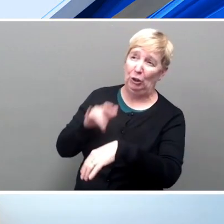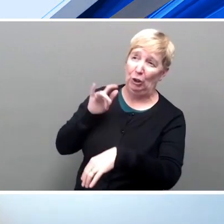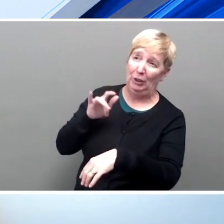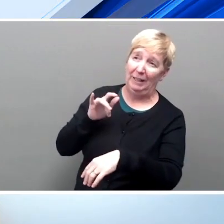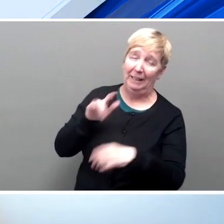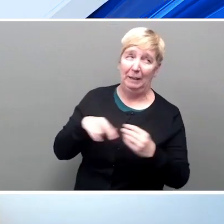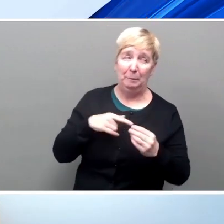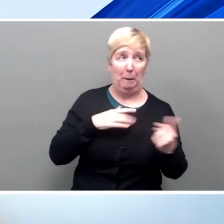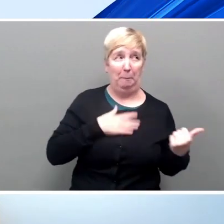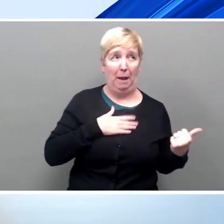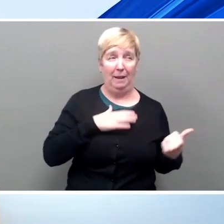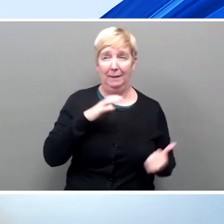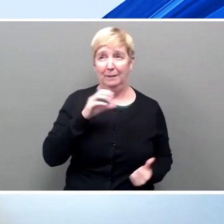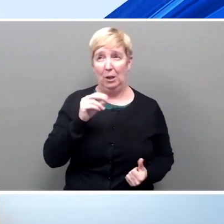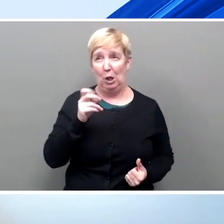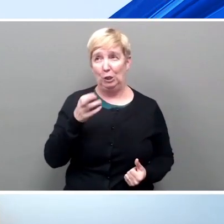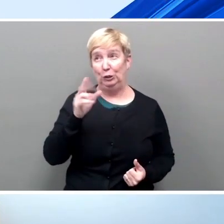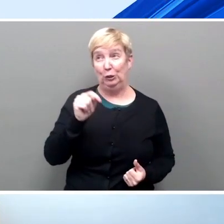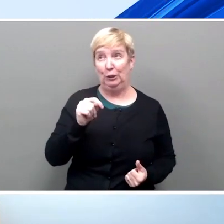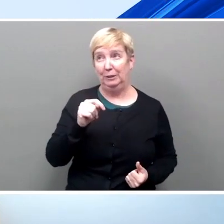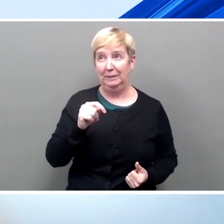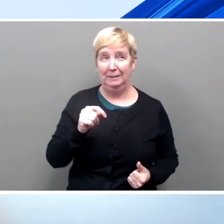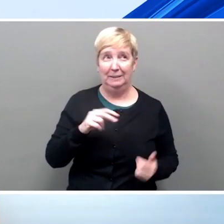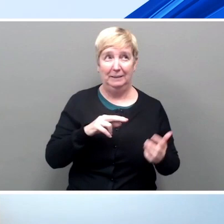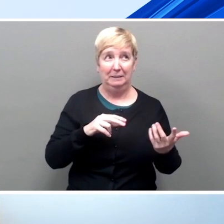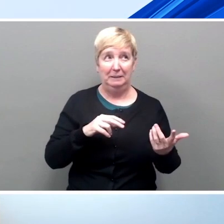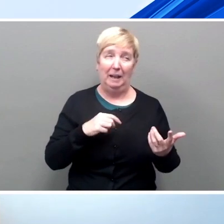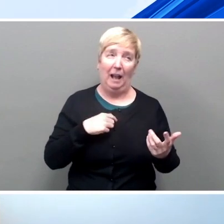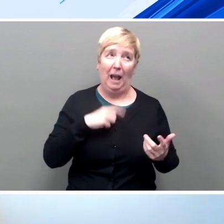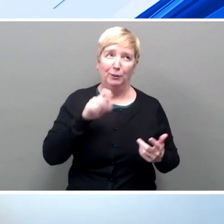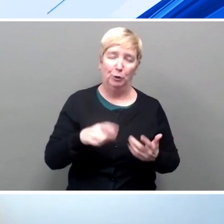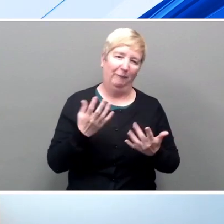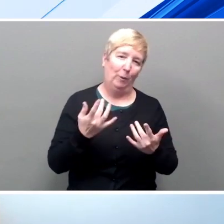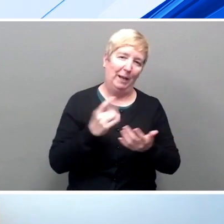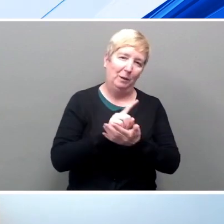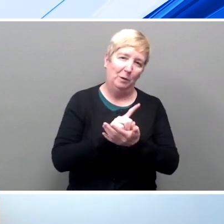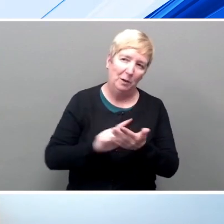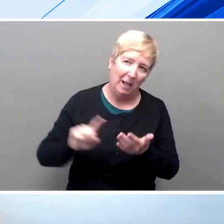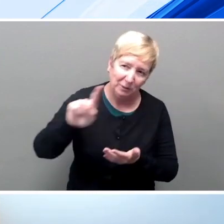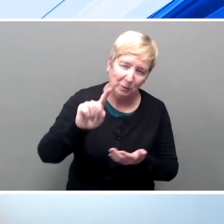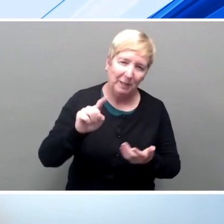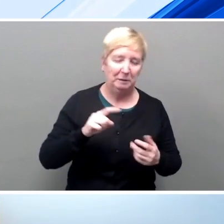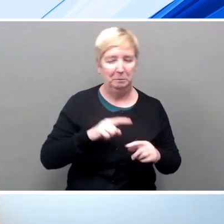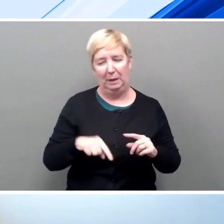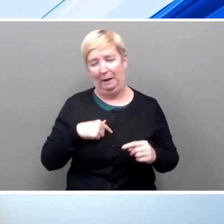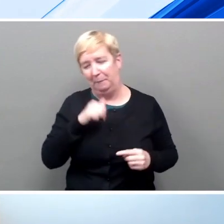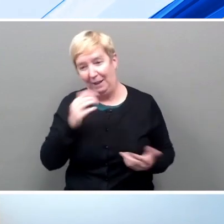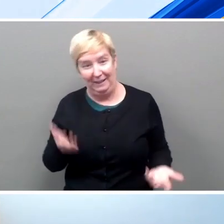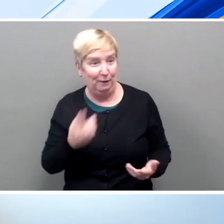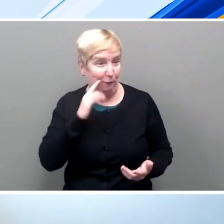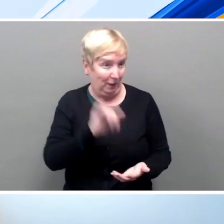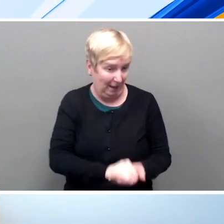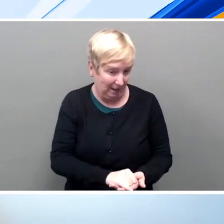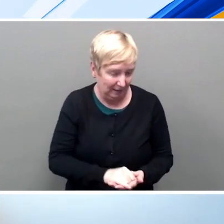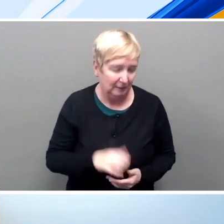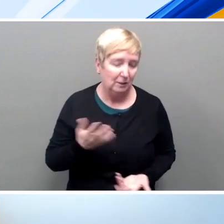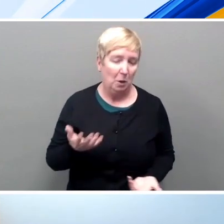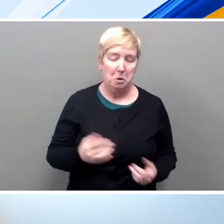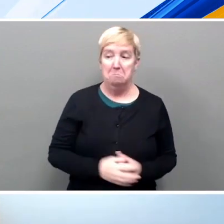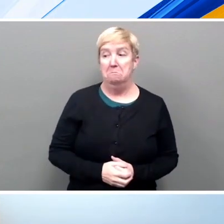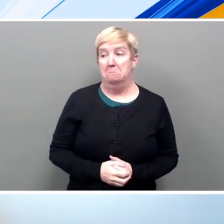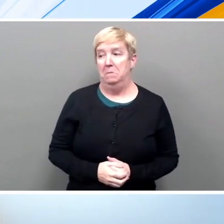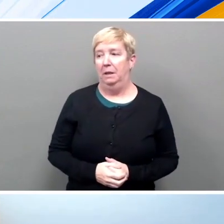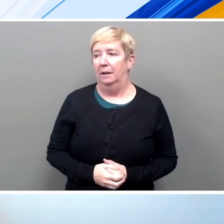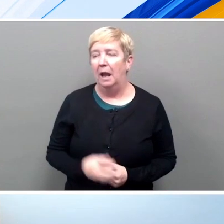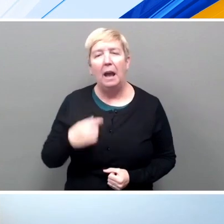we attended on Sunday. I should have waited till next week, but I won't be here for that. But I think